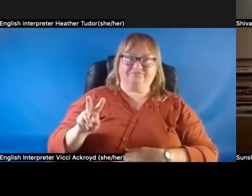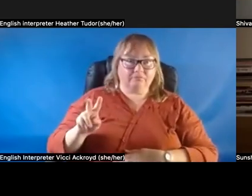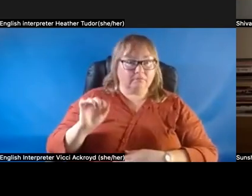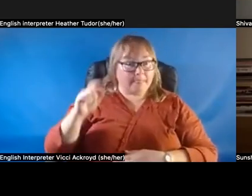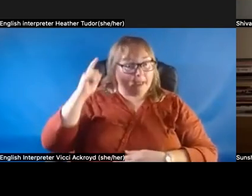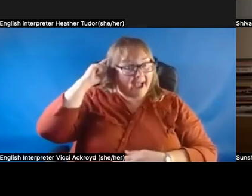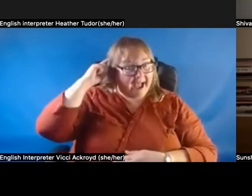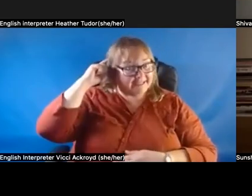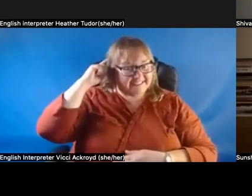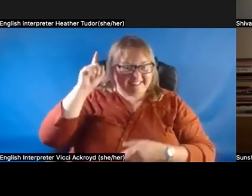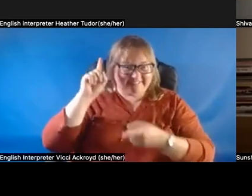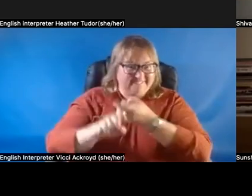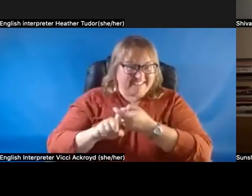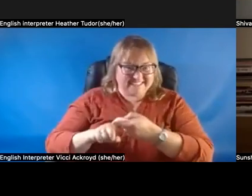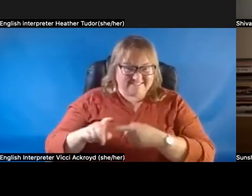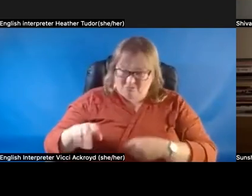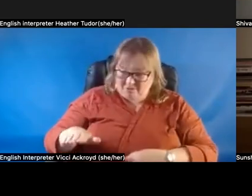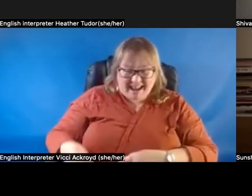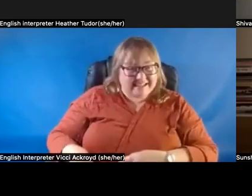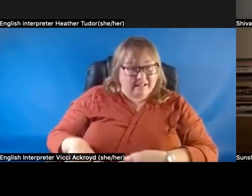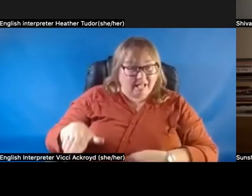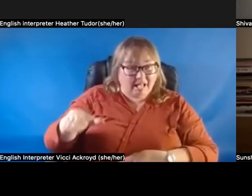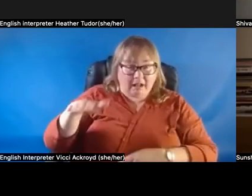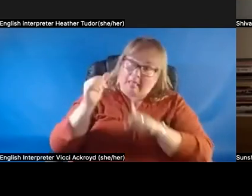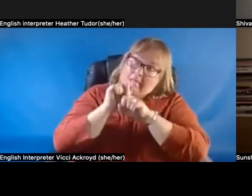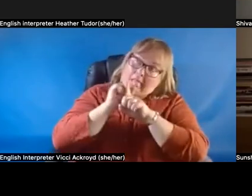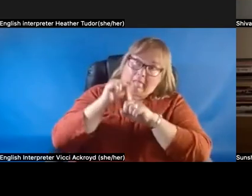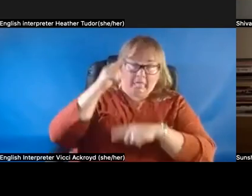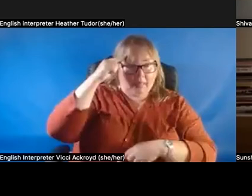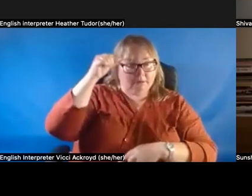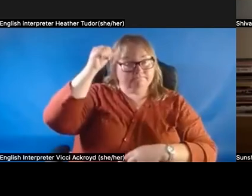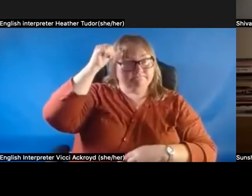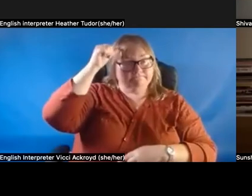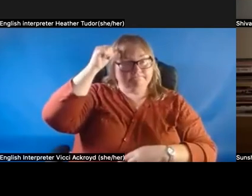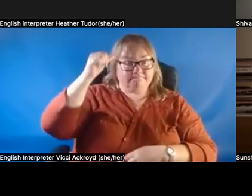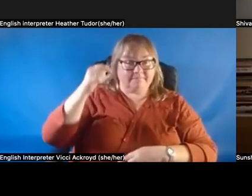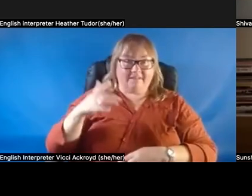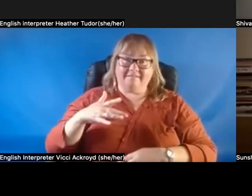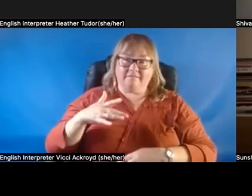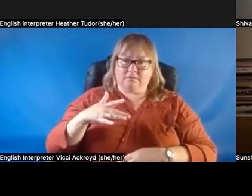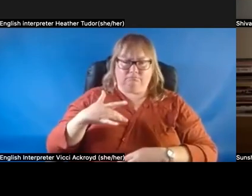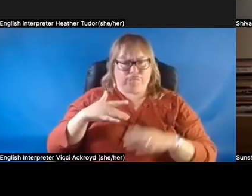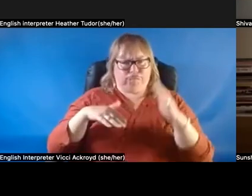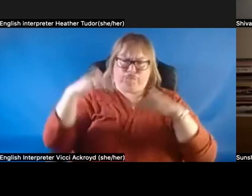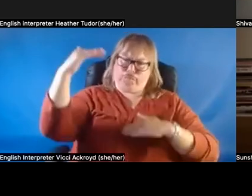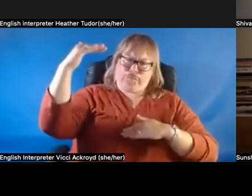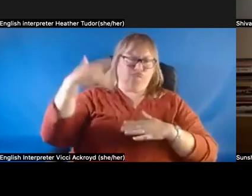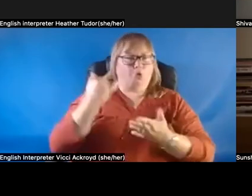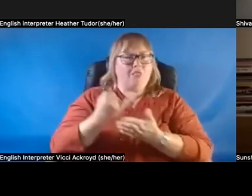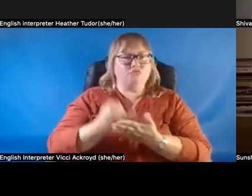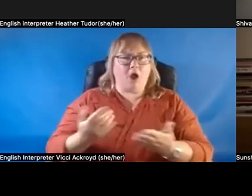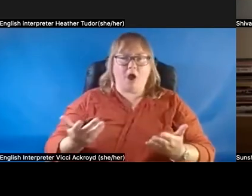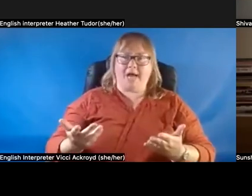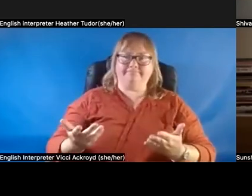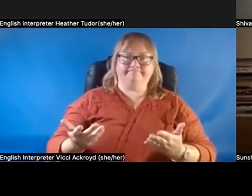young age that, you know, that's all they know, and it might not even be wrong to them. They're just so used to it. And I think that's what's so